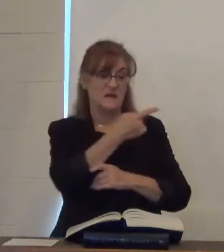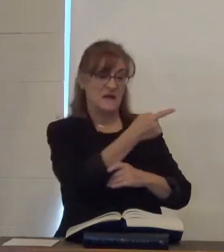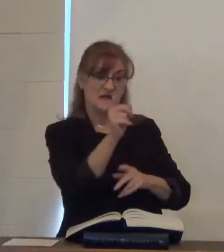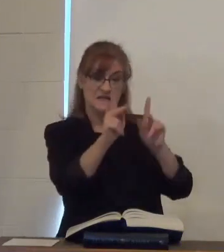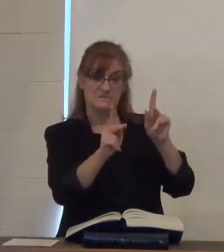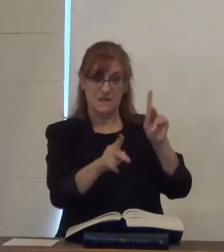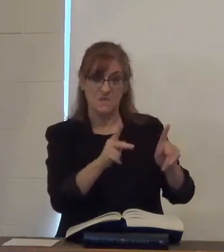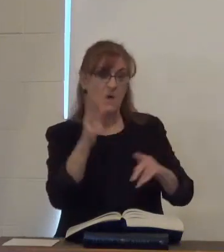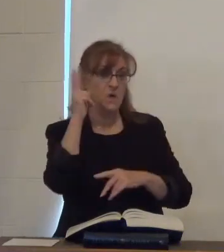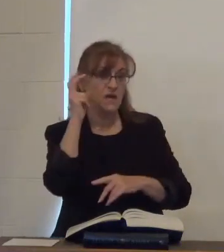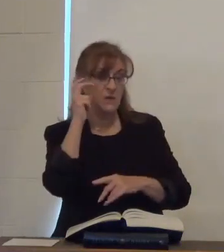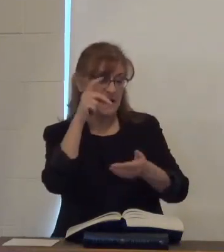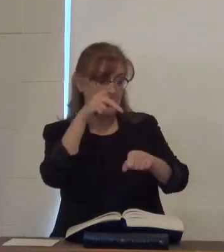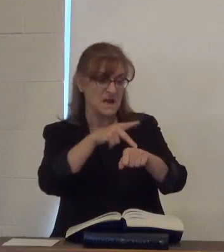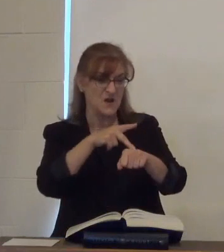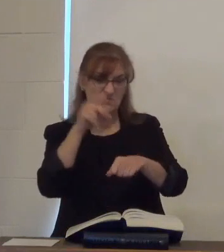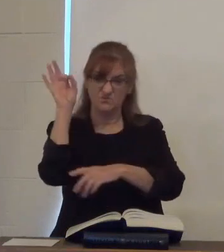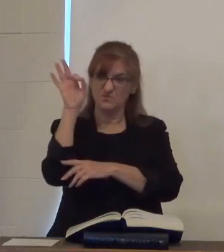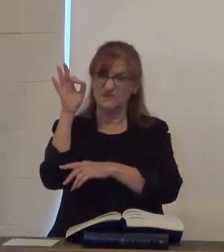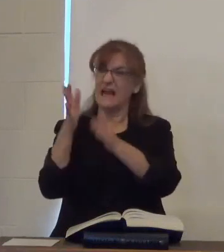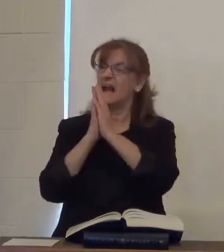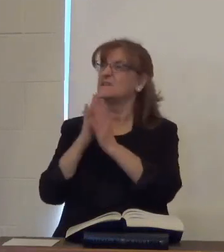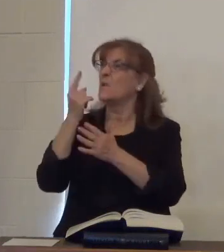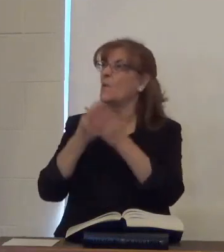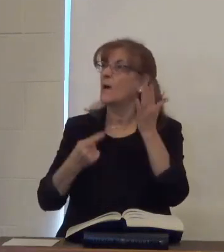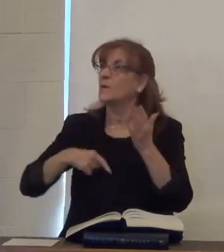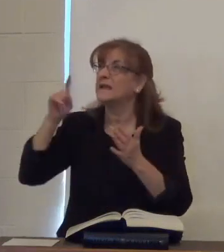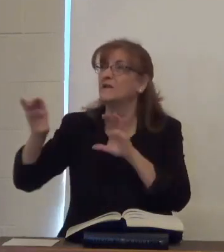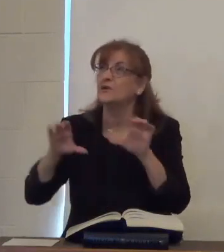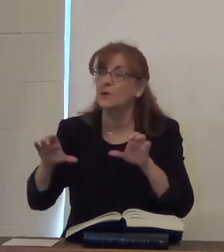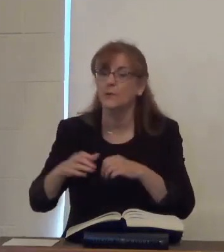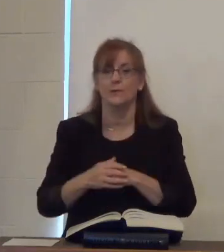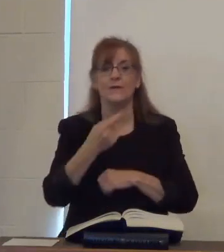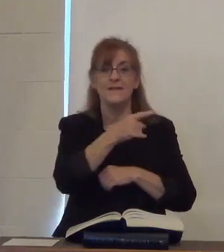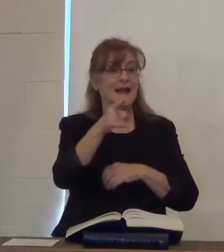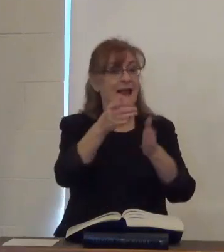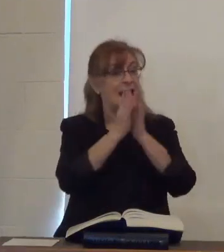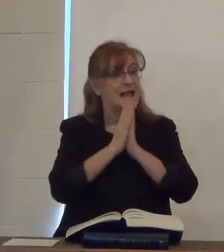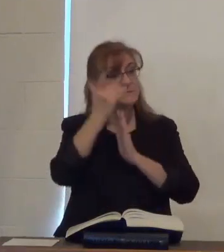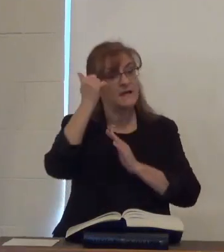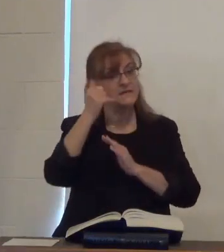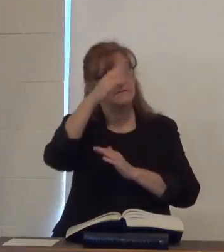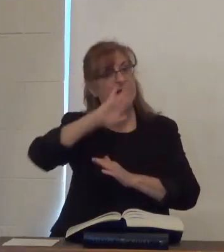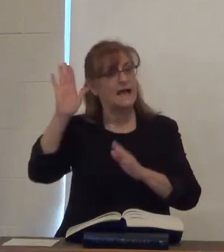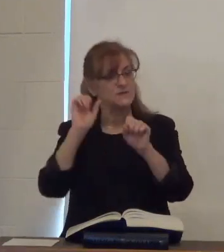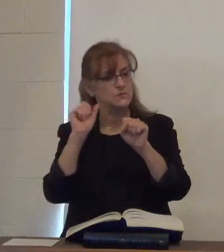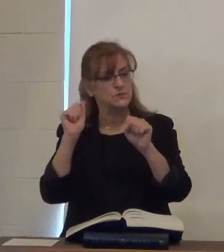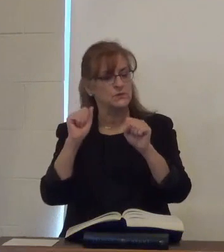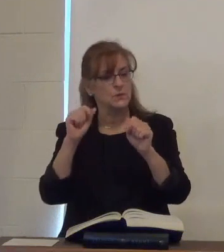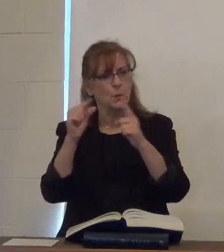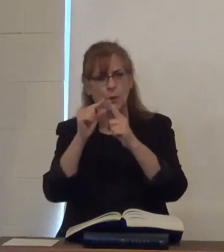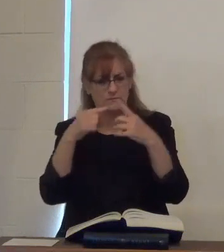Peter's sermon, asked, what shall we do? They asked because of the power of the Word of God and the work of the Spirit of